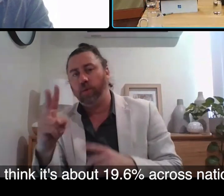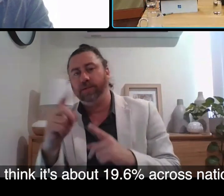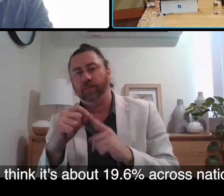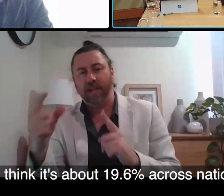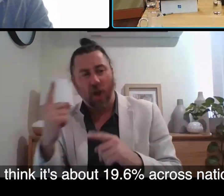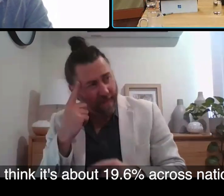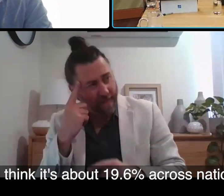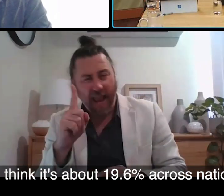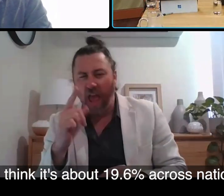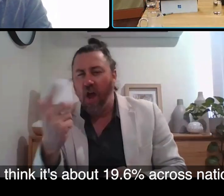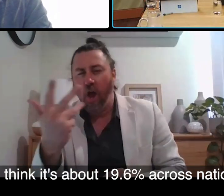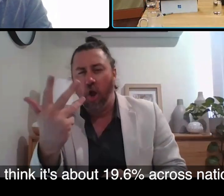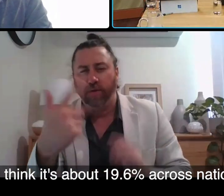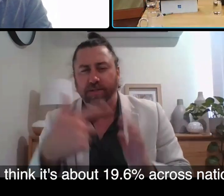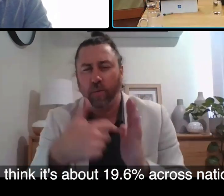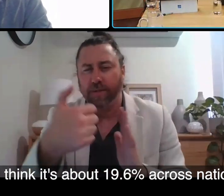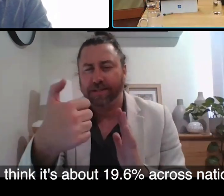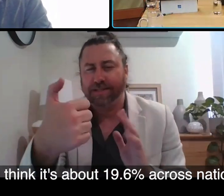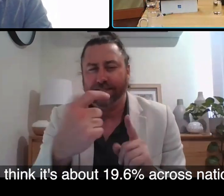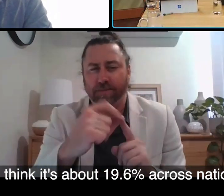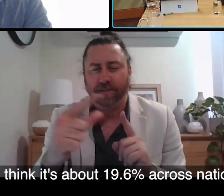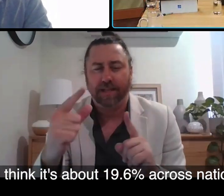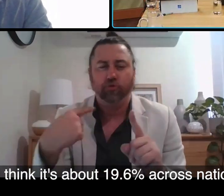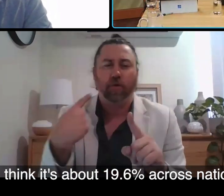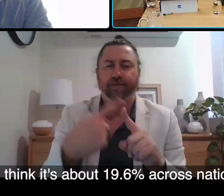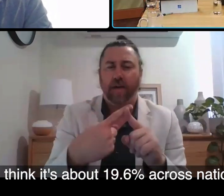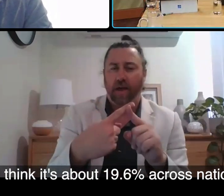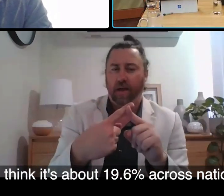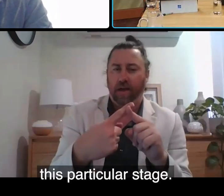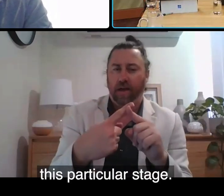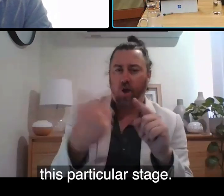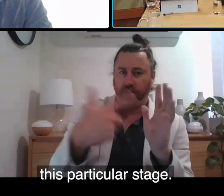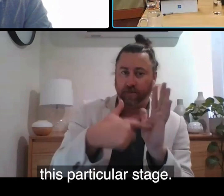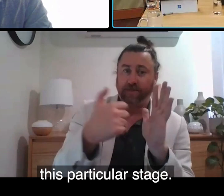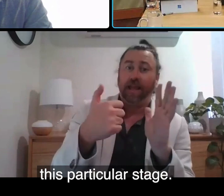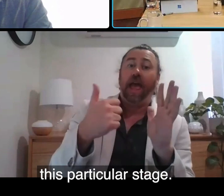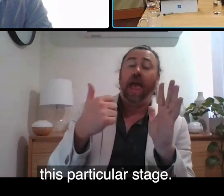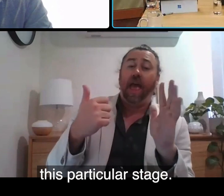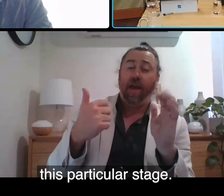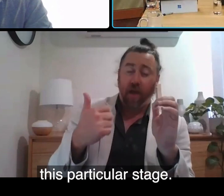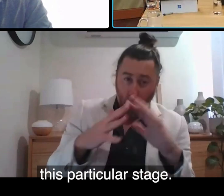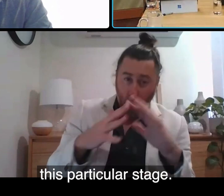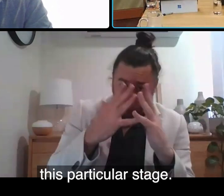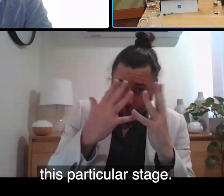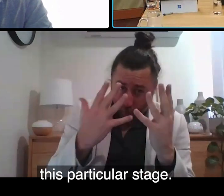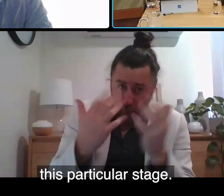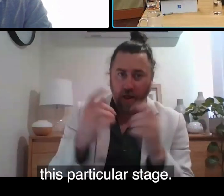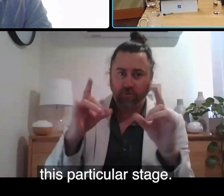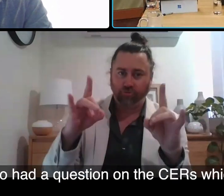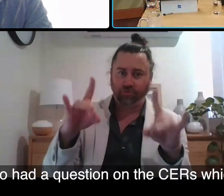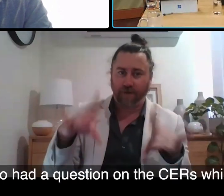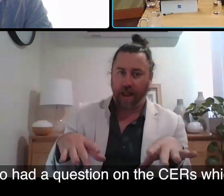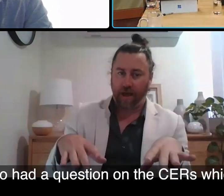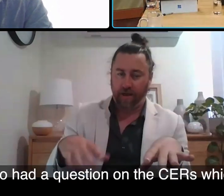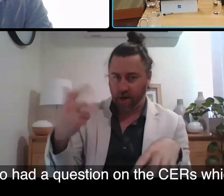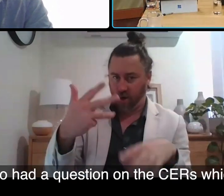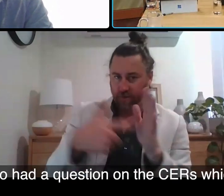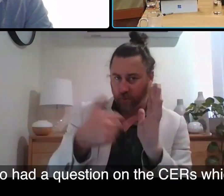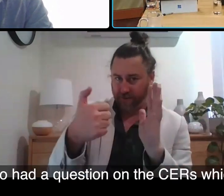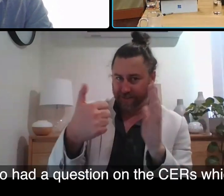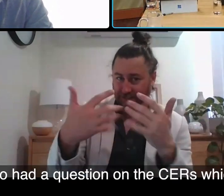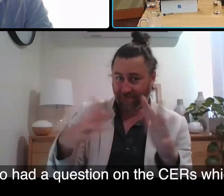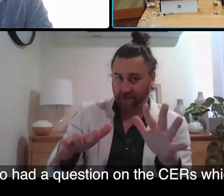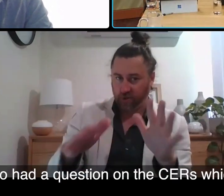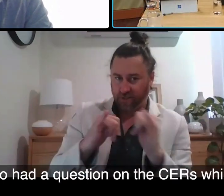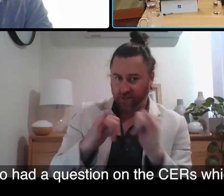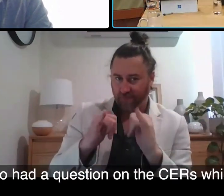about 19.6% across nationally at this particular stage. We also had a